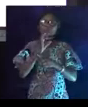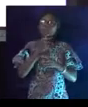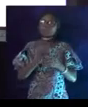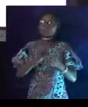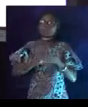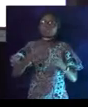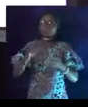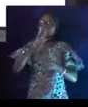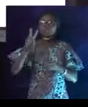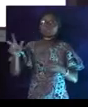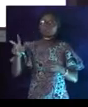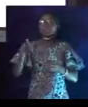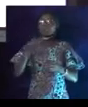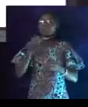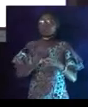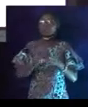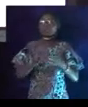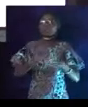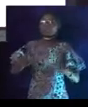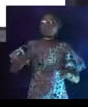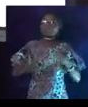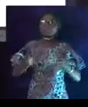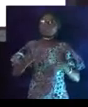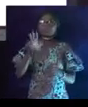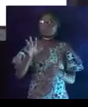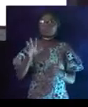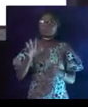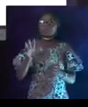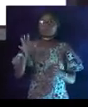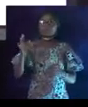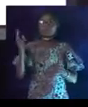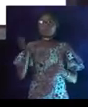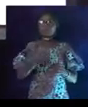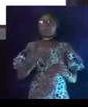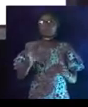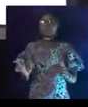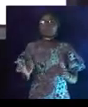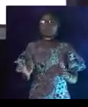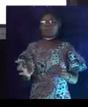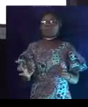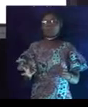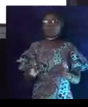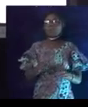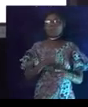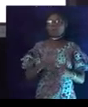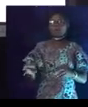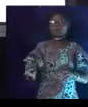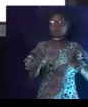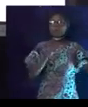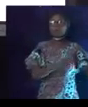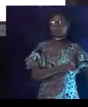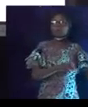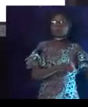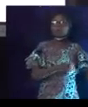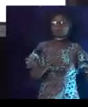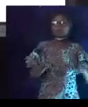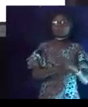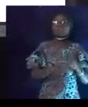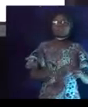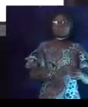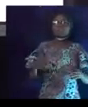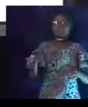Fahrenheit, scale up by 9/5, add 32 to it. That's all there is to it. Now we'll come to this